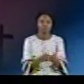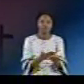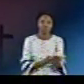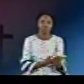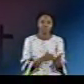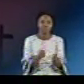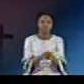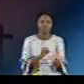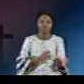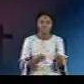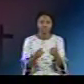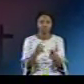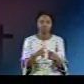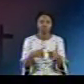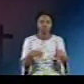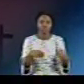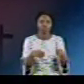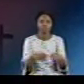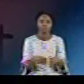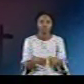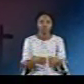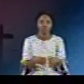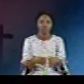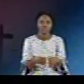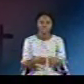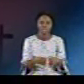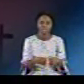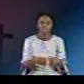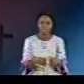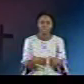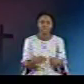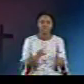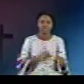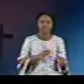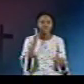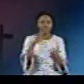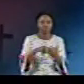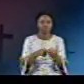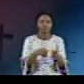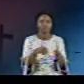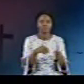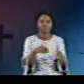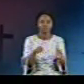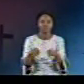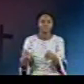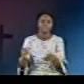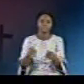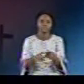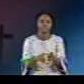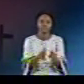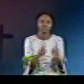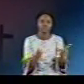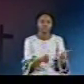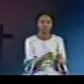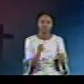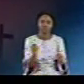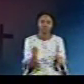I will cut small and put for wheelbarrow and started pushing it to swallow market. After